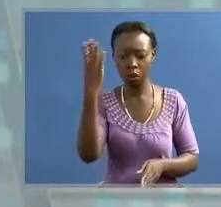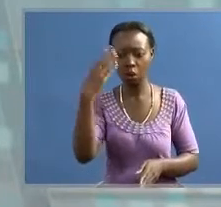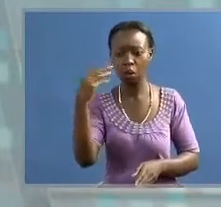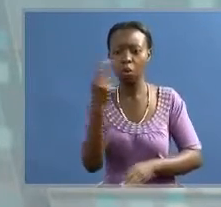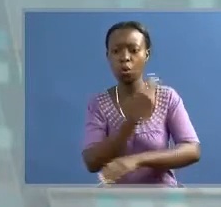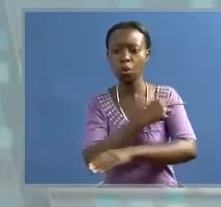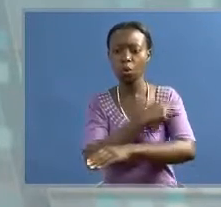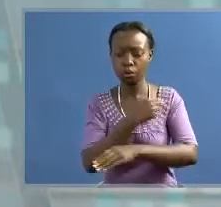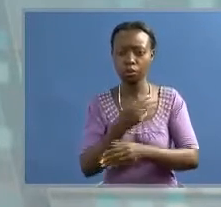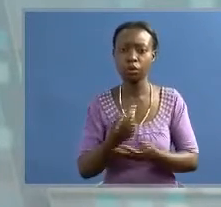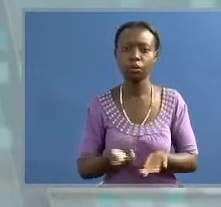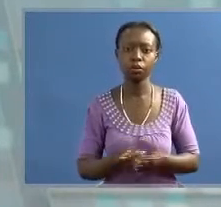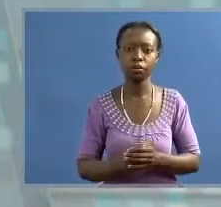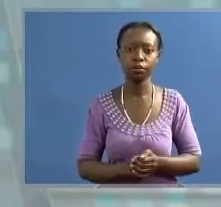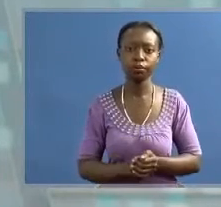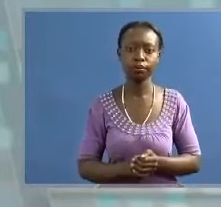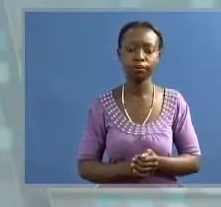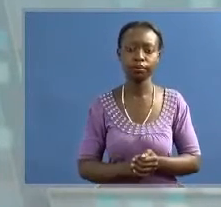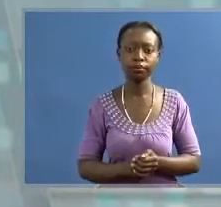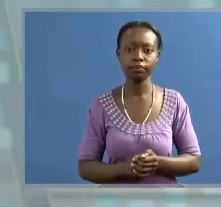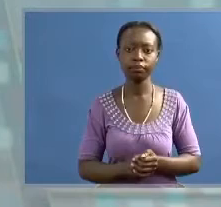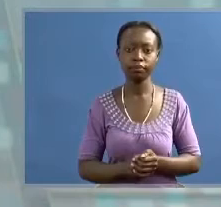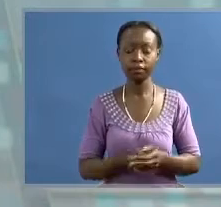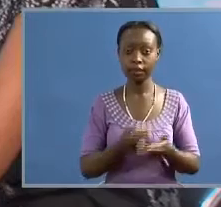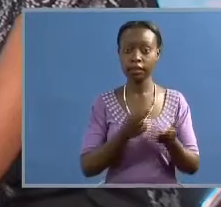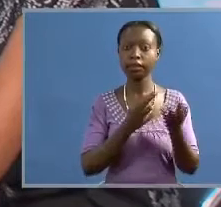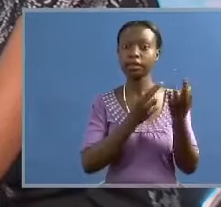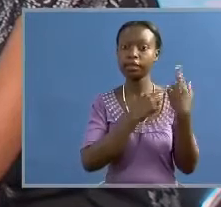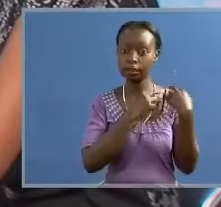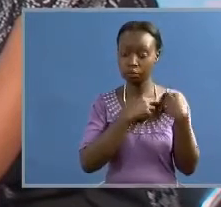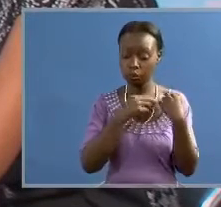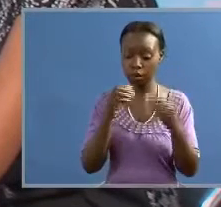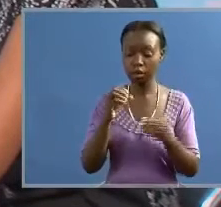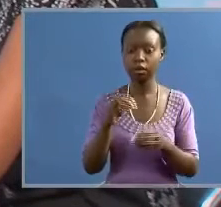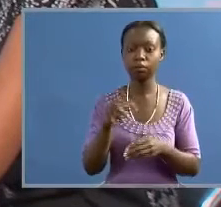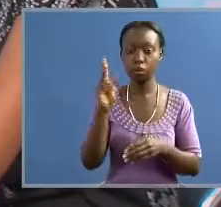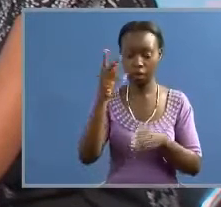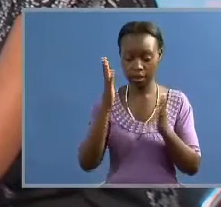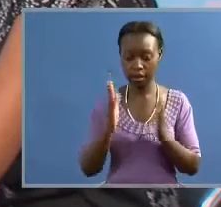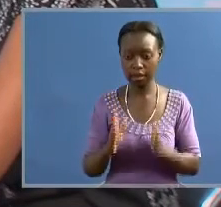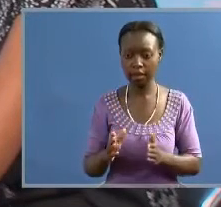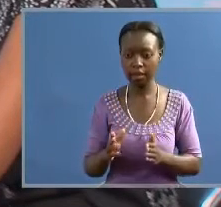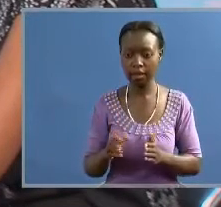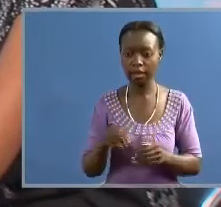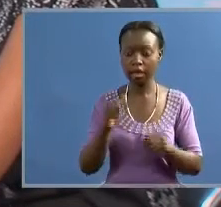maintain the quality of this person's health? Now, a responsible citizen would suspect that they could